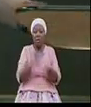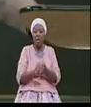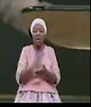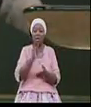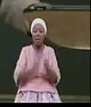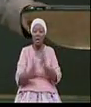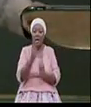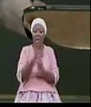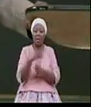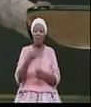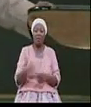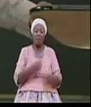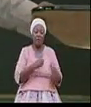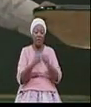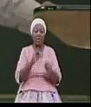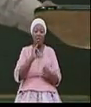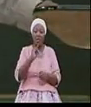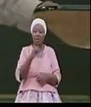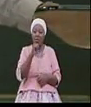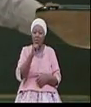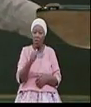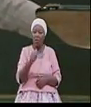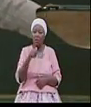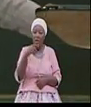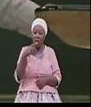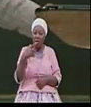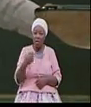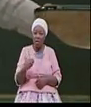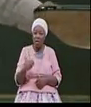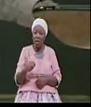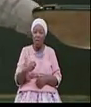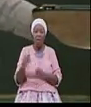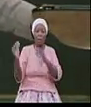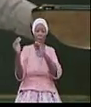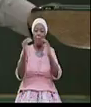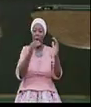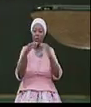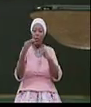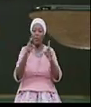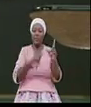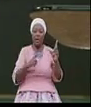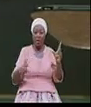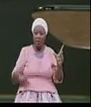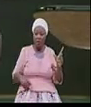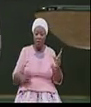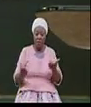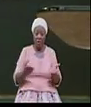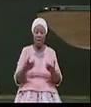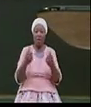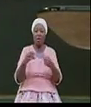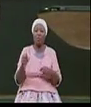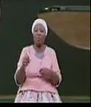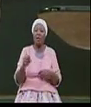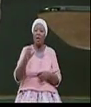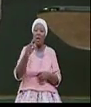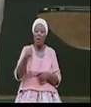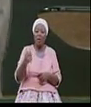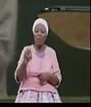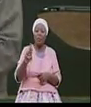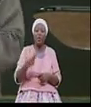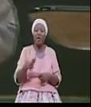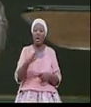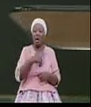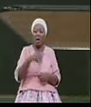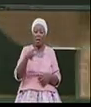of fight is not the battle of the Lord. Here comes Peter and